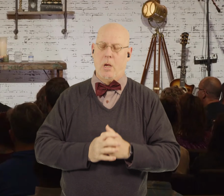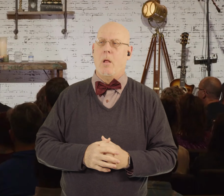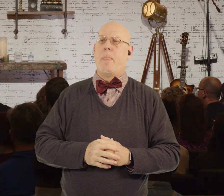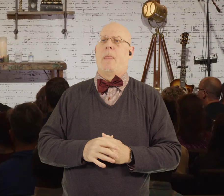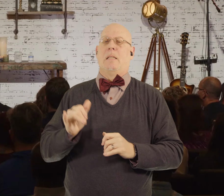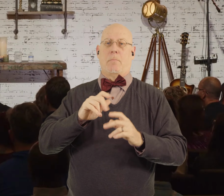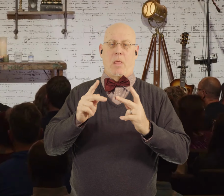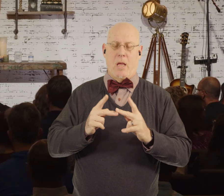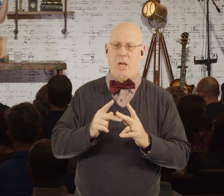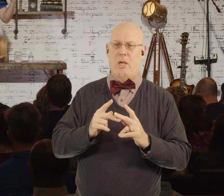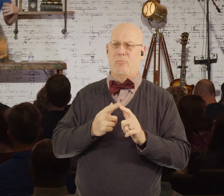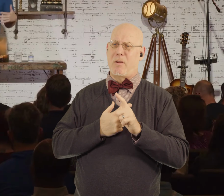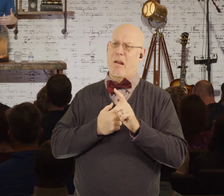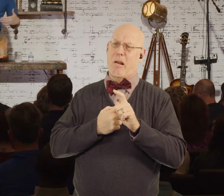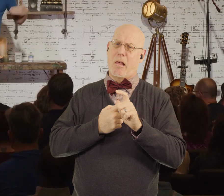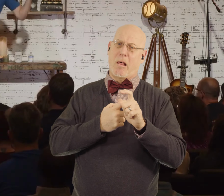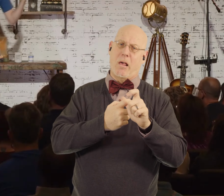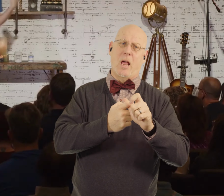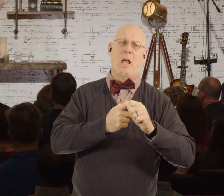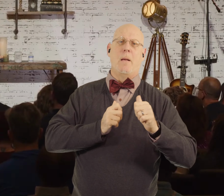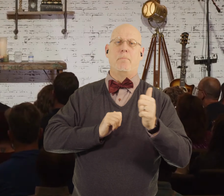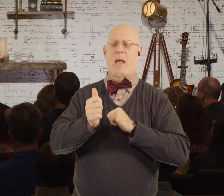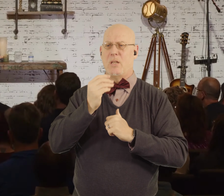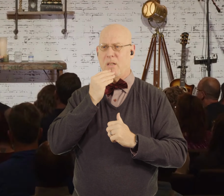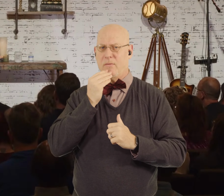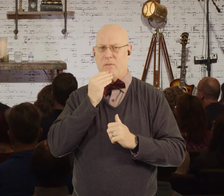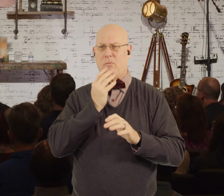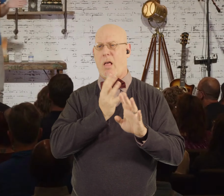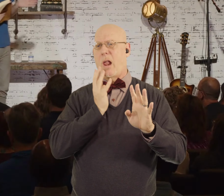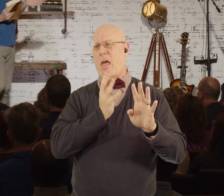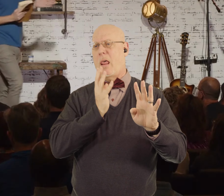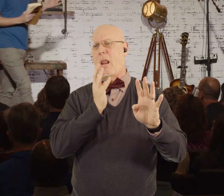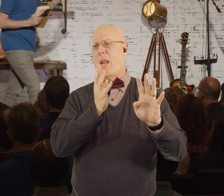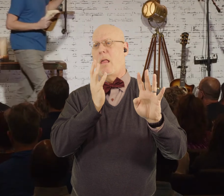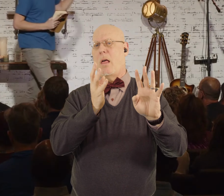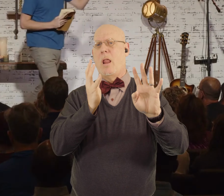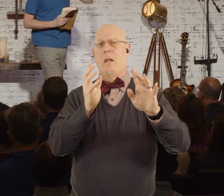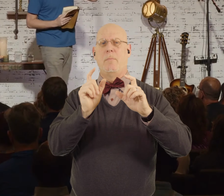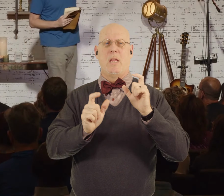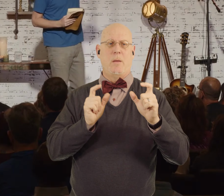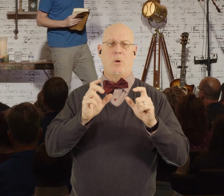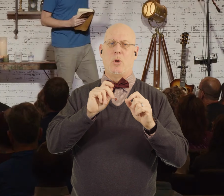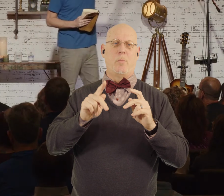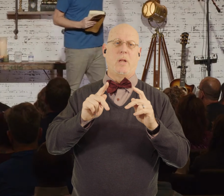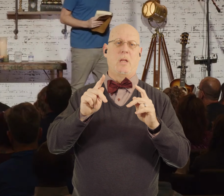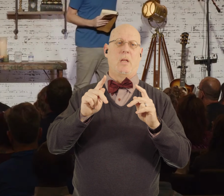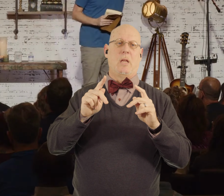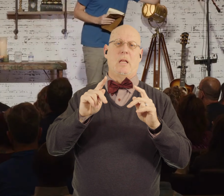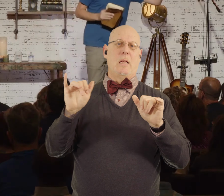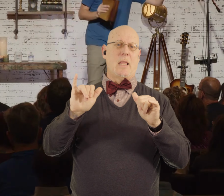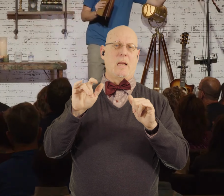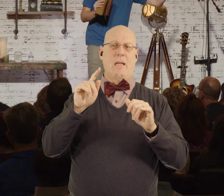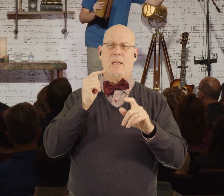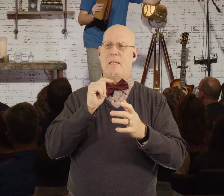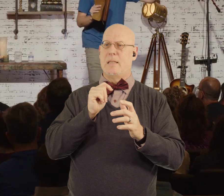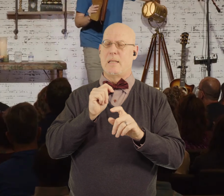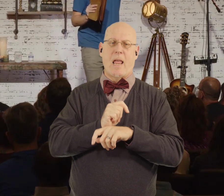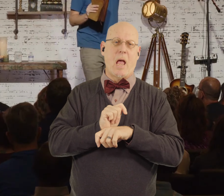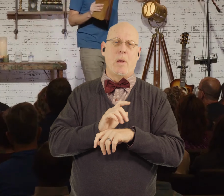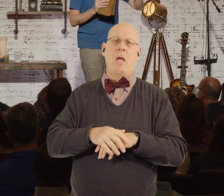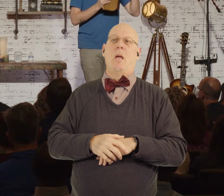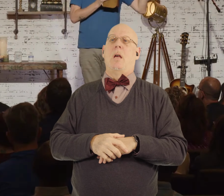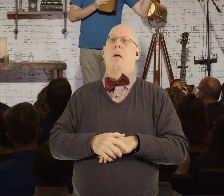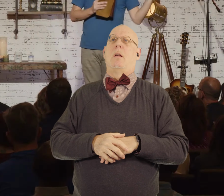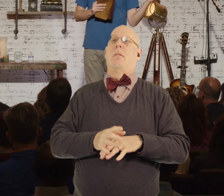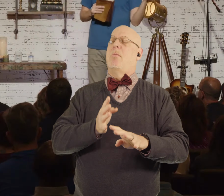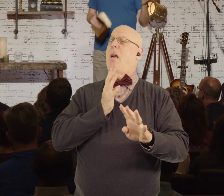something. So we're in the same terminal, so we have to jet down. We pass the food court, and there's just lines and lines and lines of people. Nobody does it like Tampa